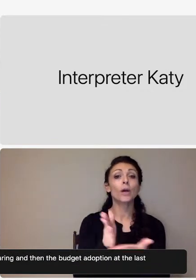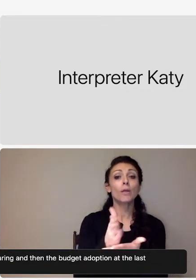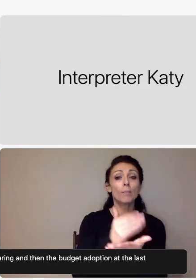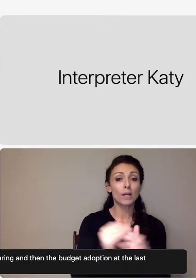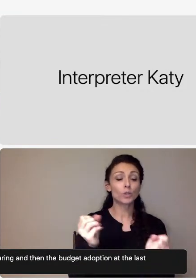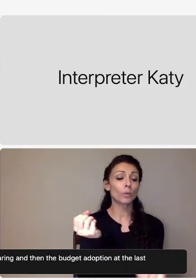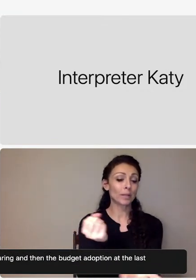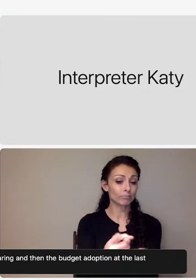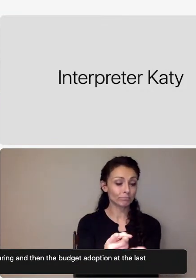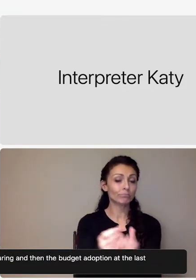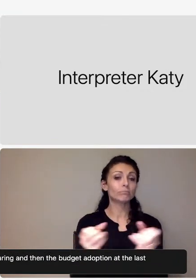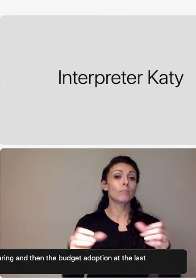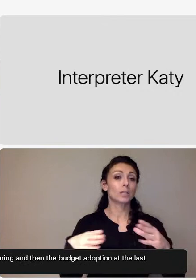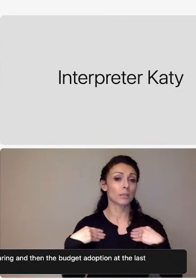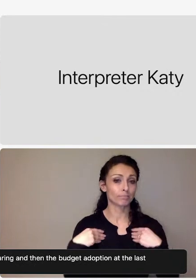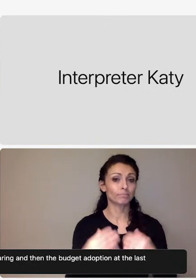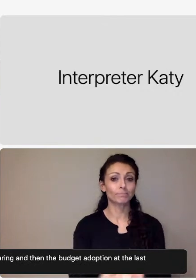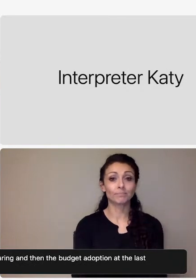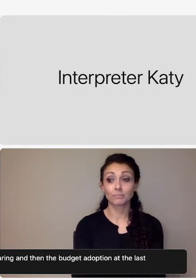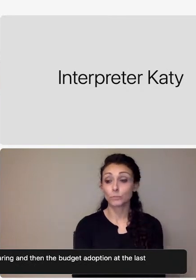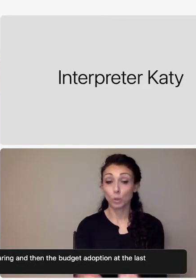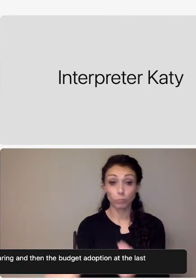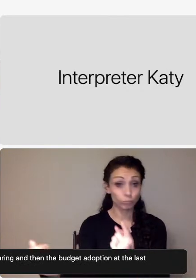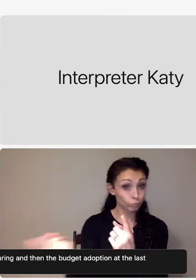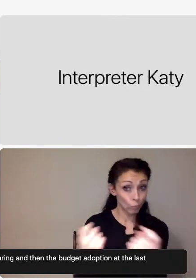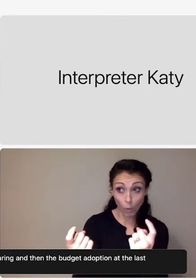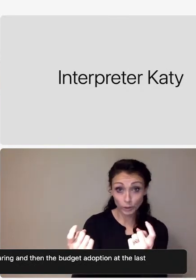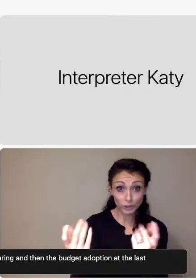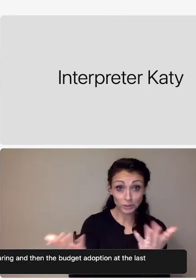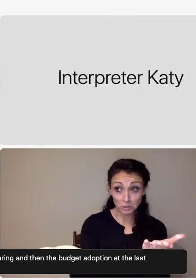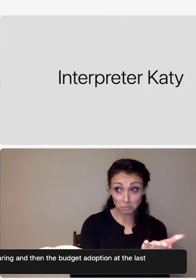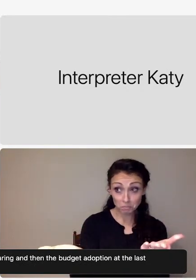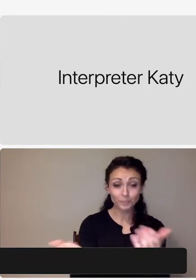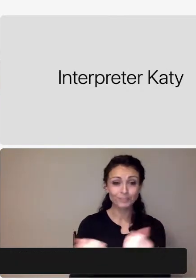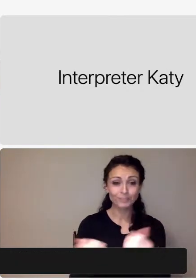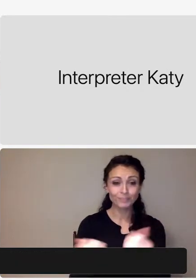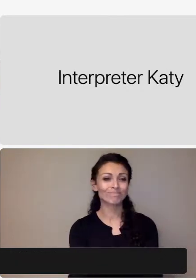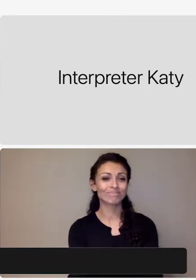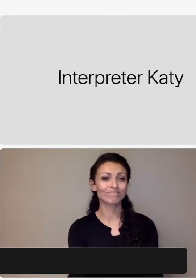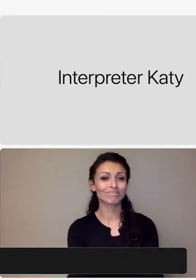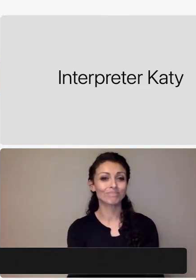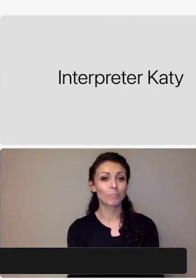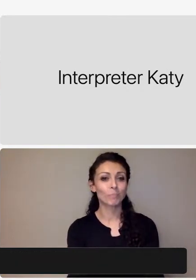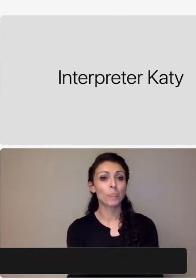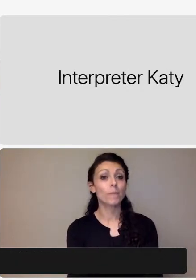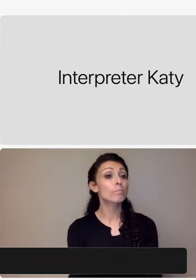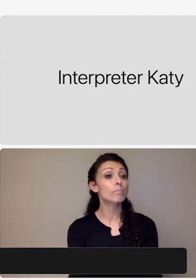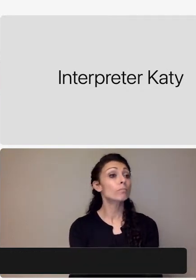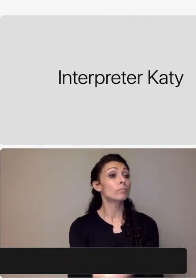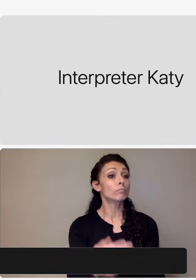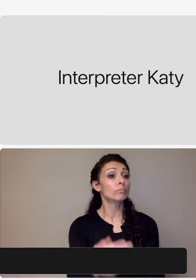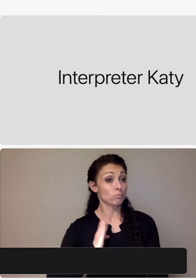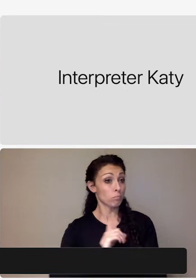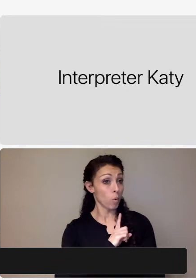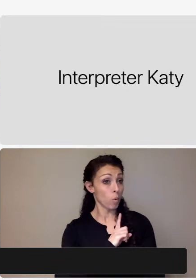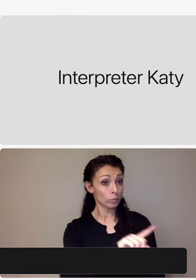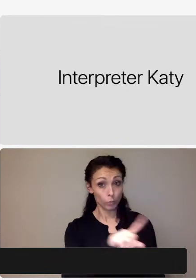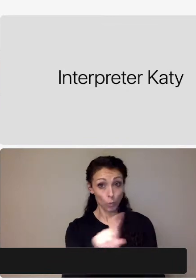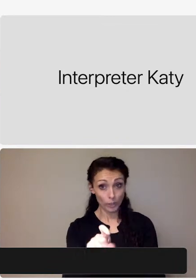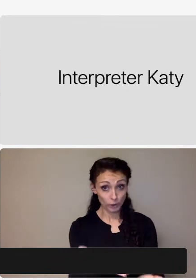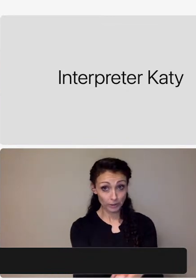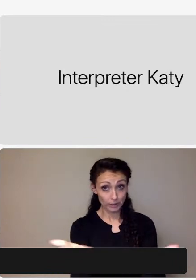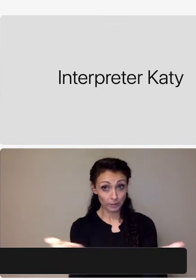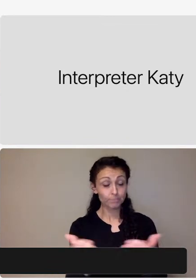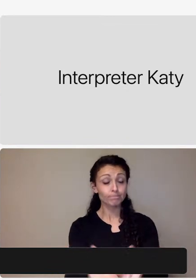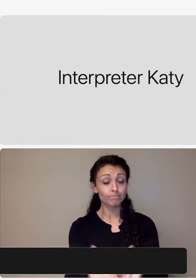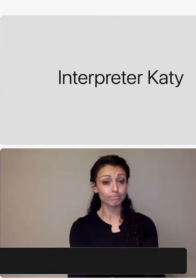slide so we'd be happy to take any questions for me right now questions from the board board